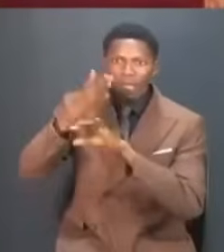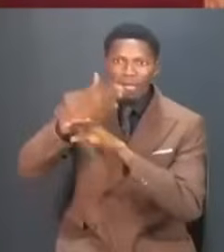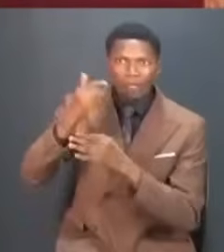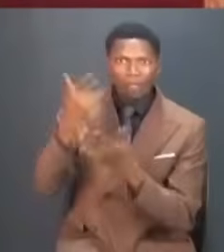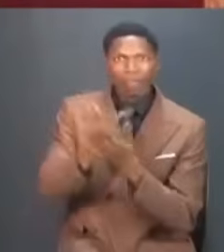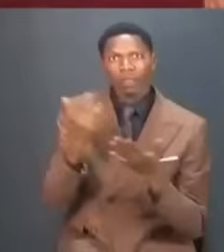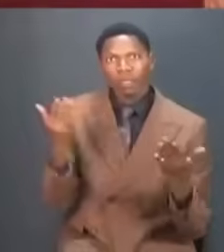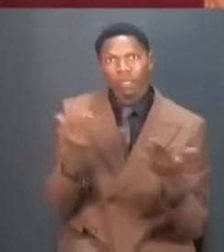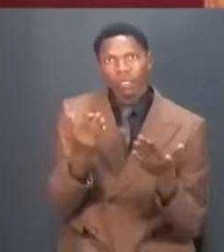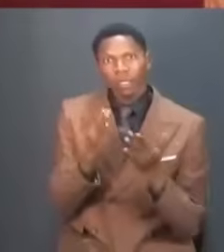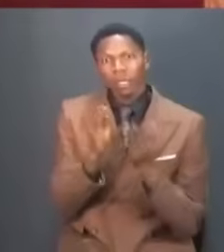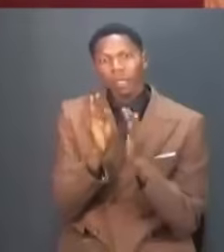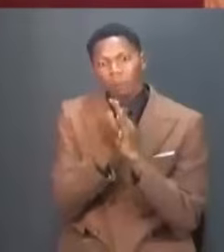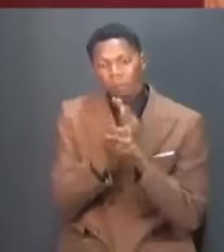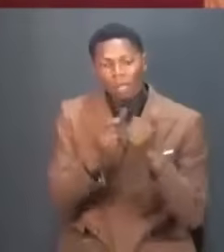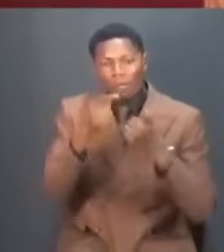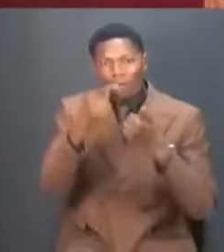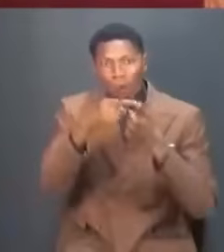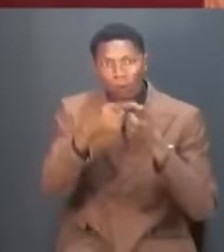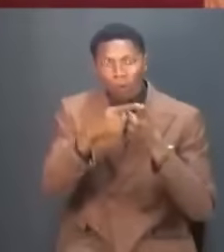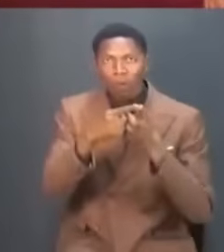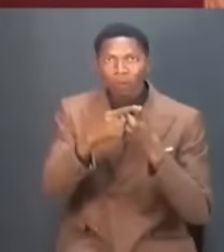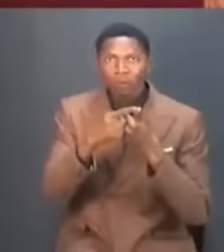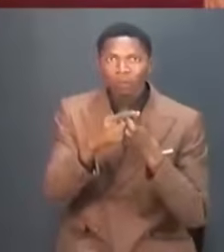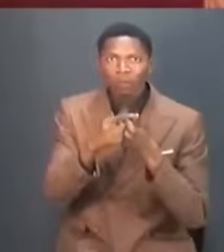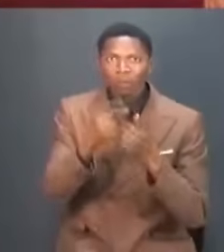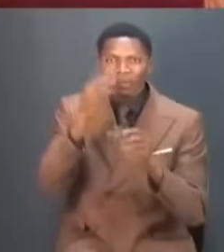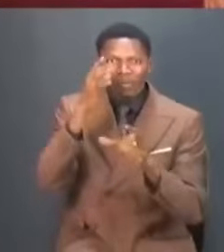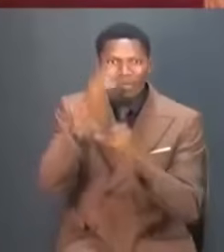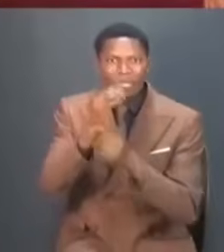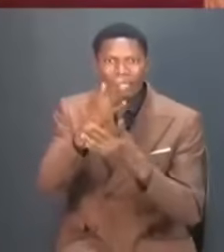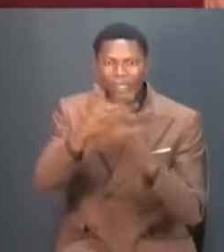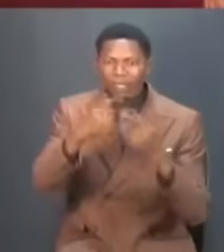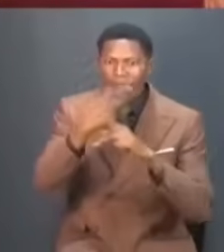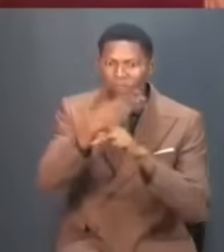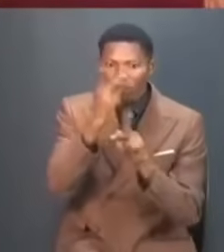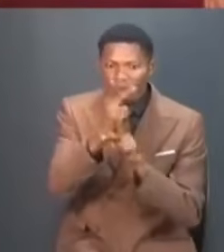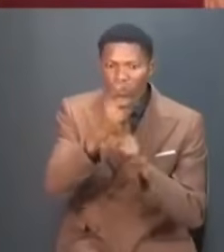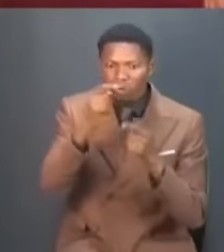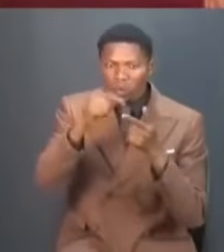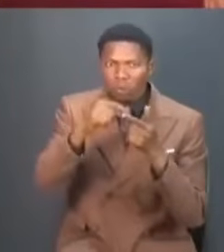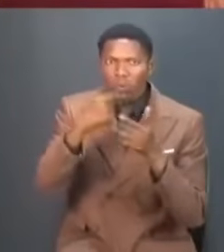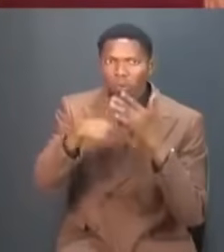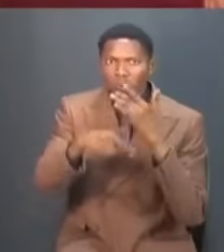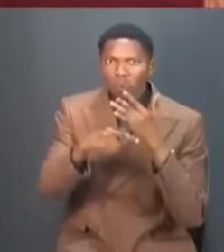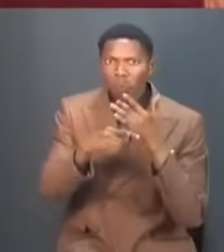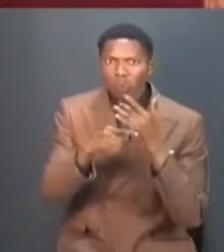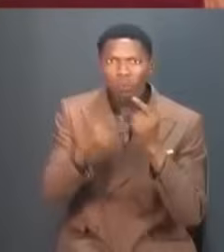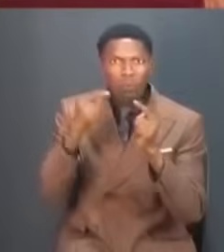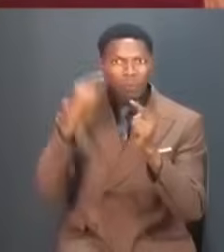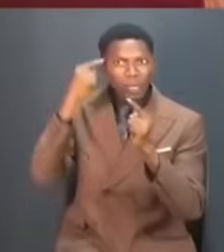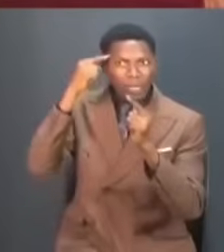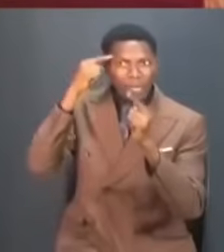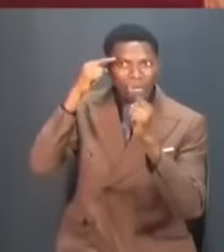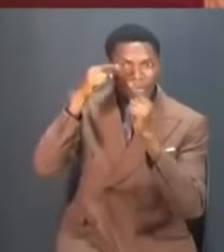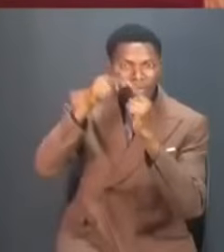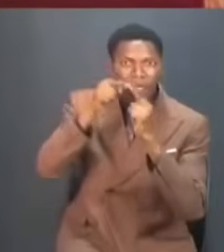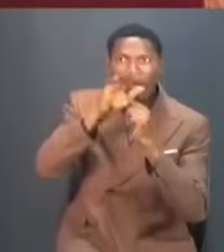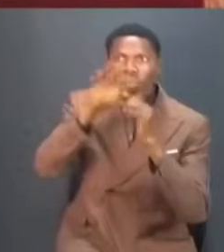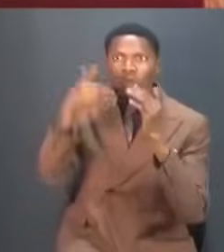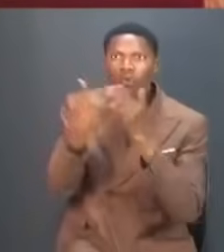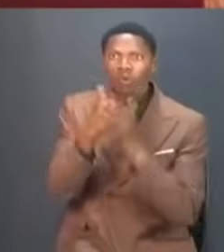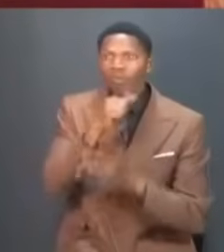1. Enhancing productivity in underserved regions by targeting all the agroecological